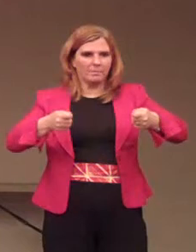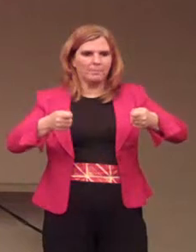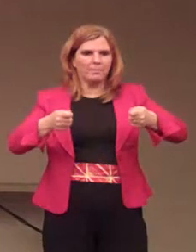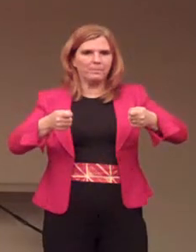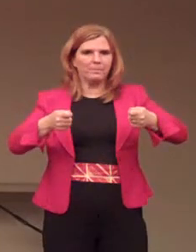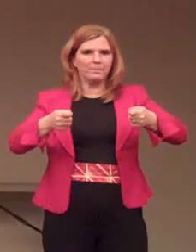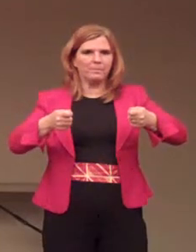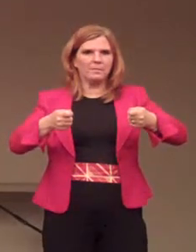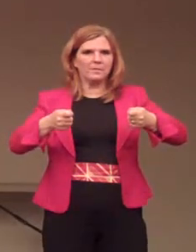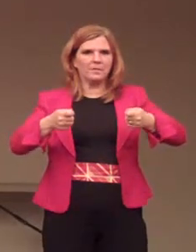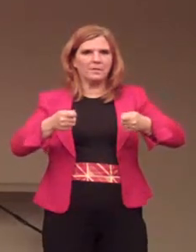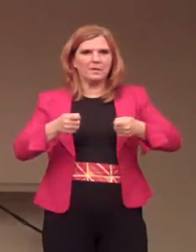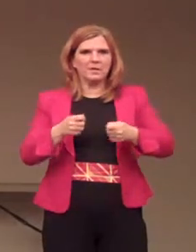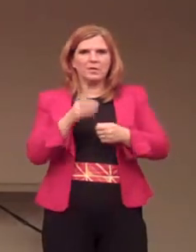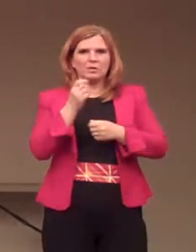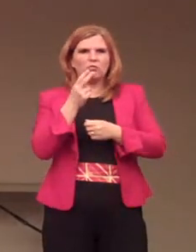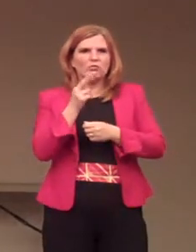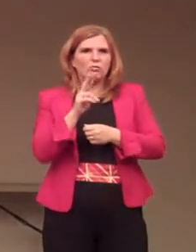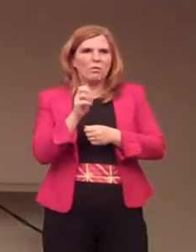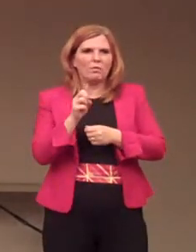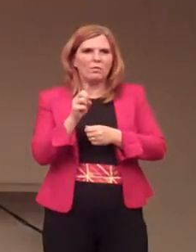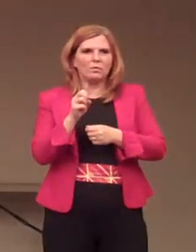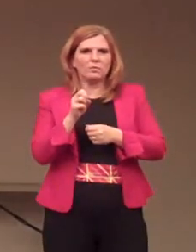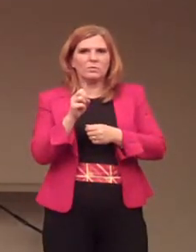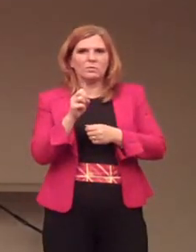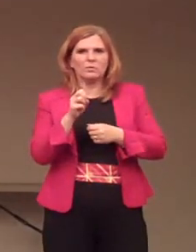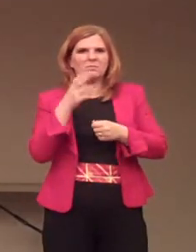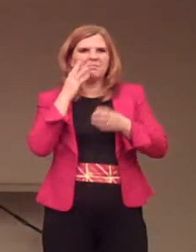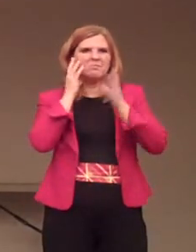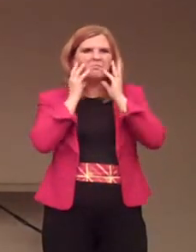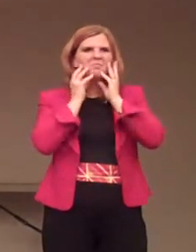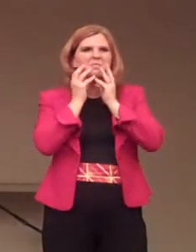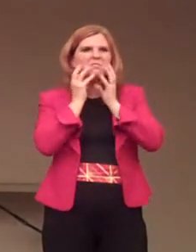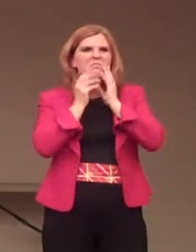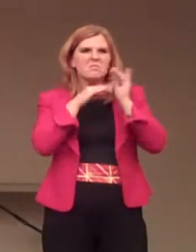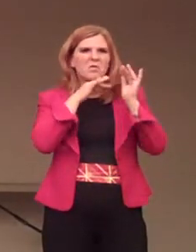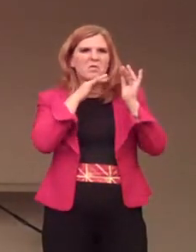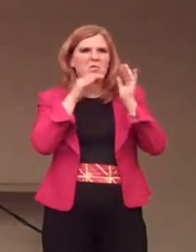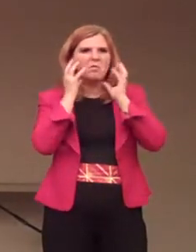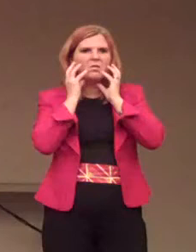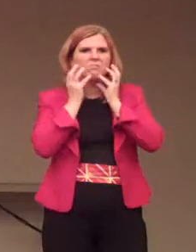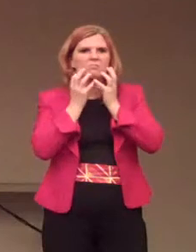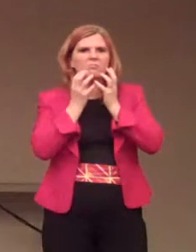okay? Drovers with dust heavy in their whiskers,